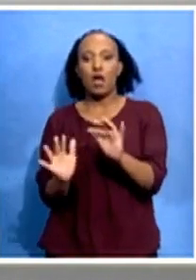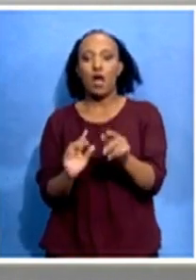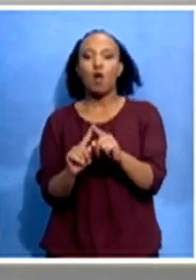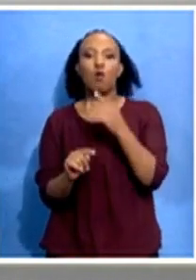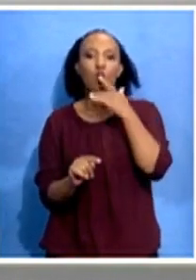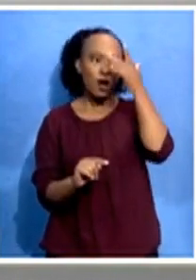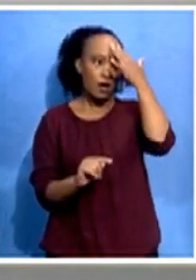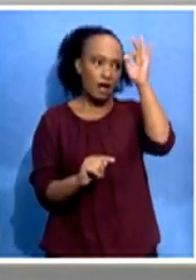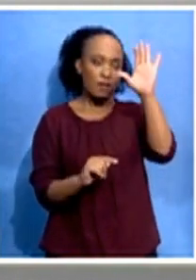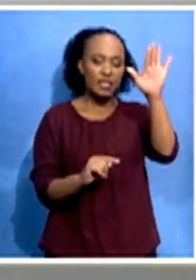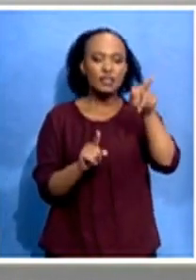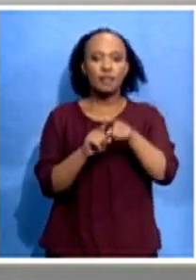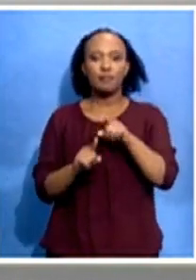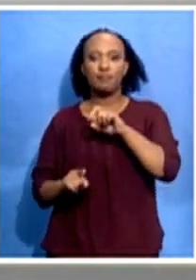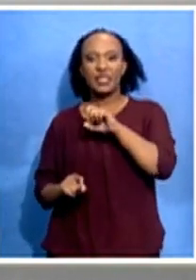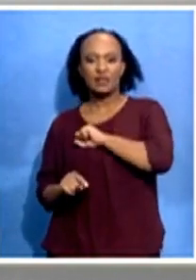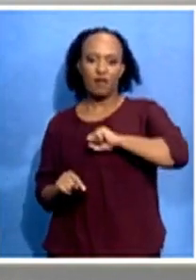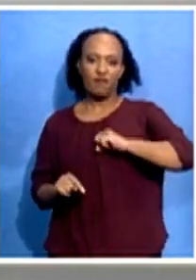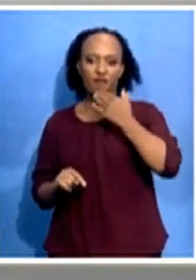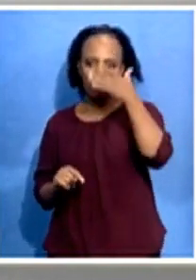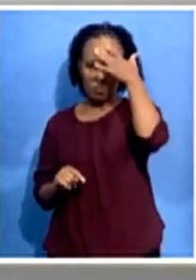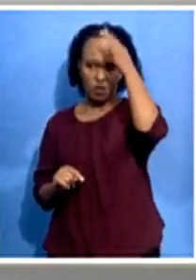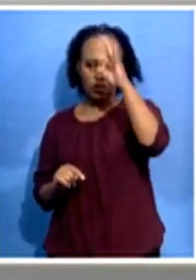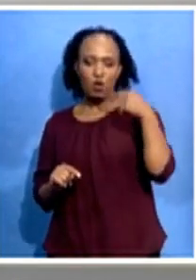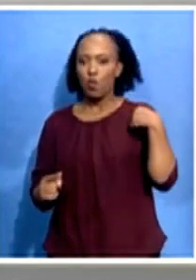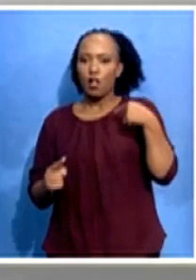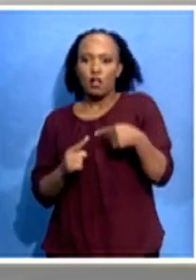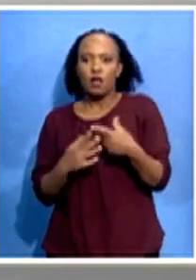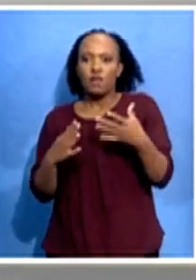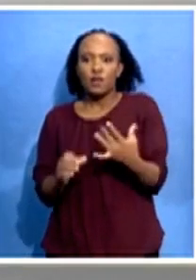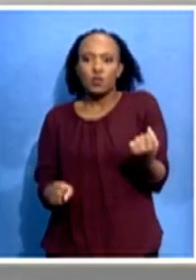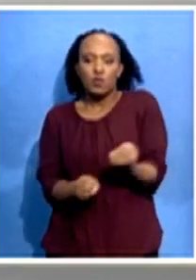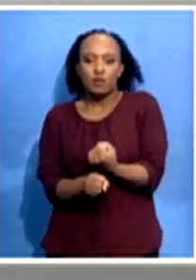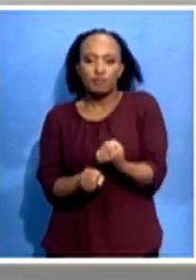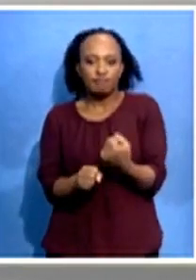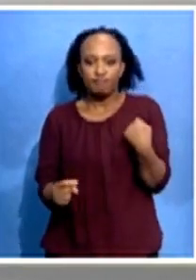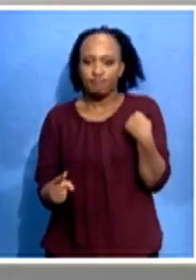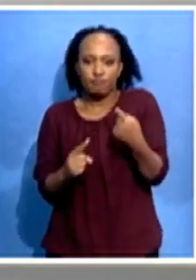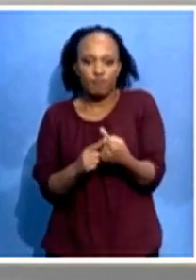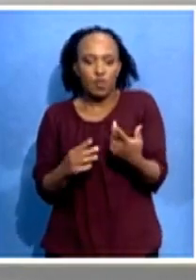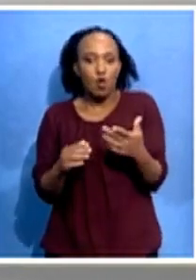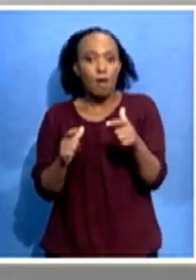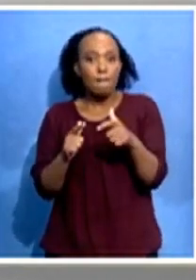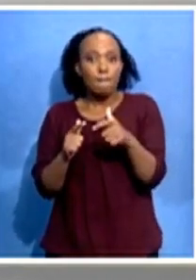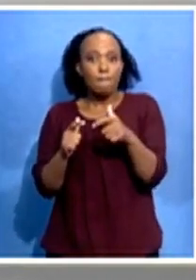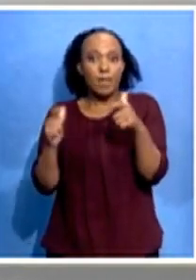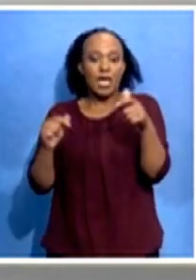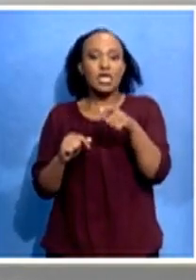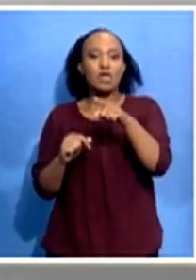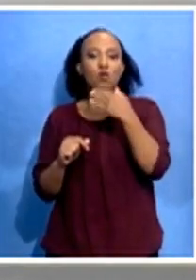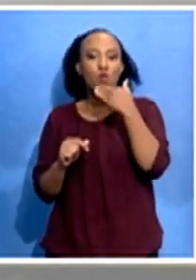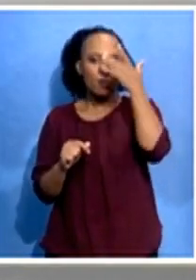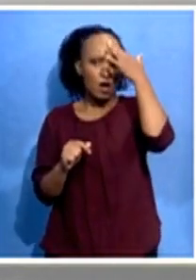For many years, the spend on wages for public servants has been the single largest component of government's consolidated expenditure.